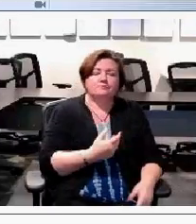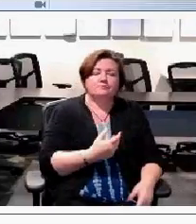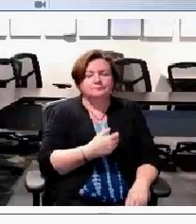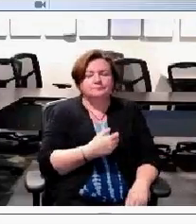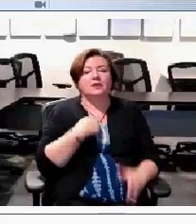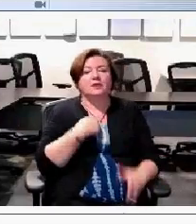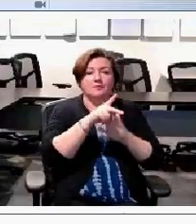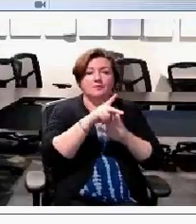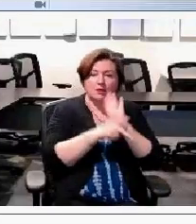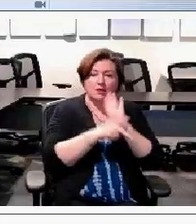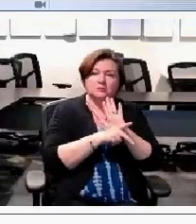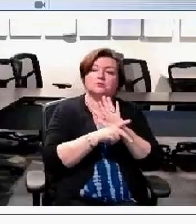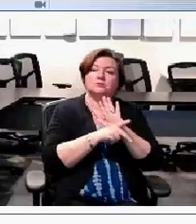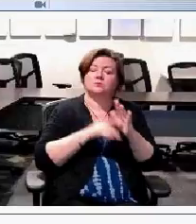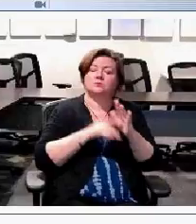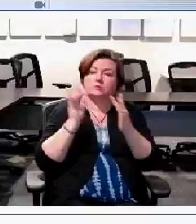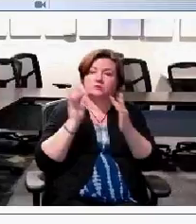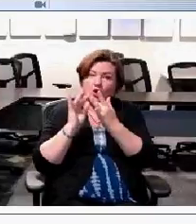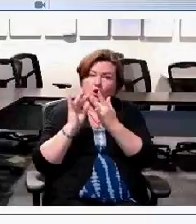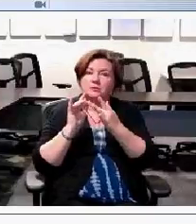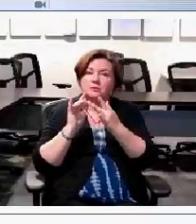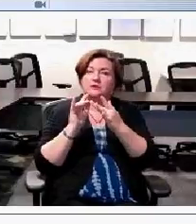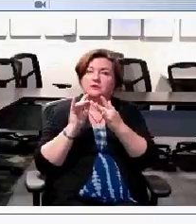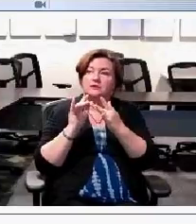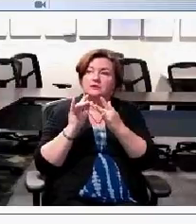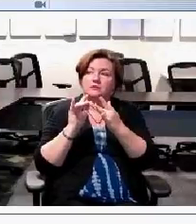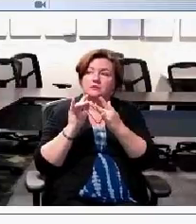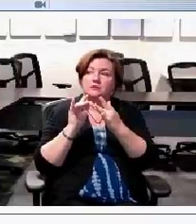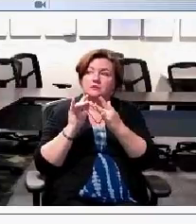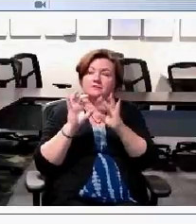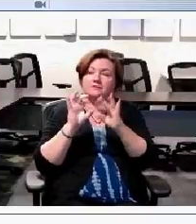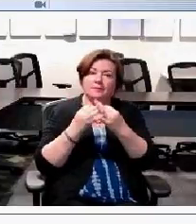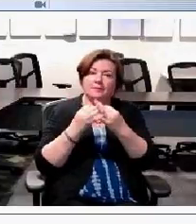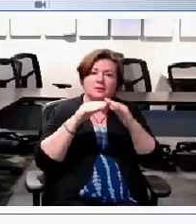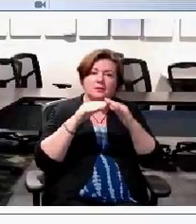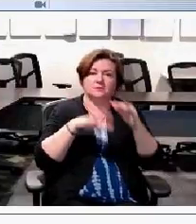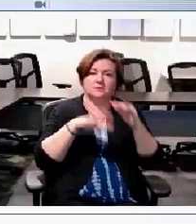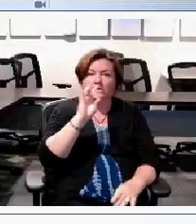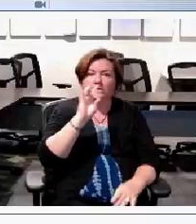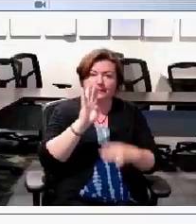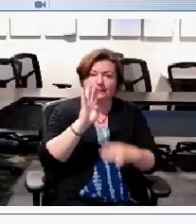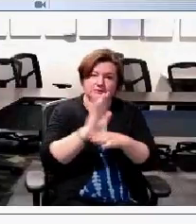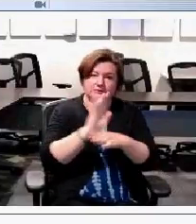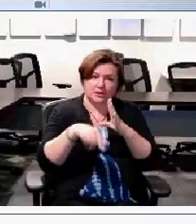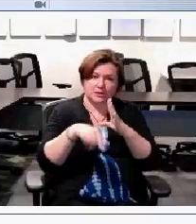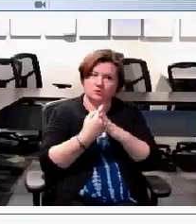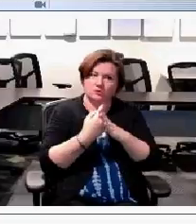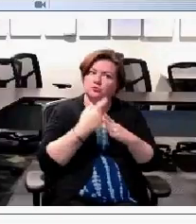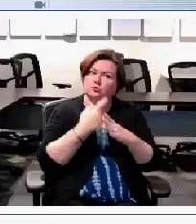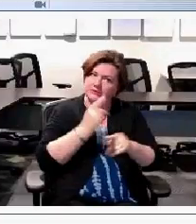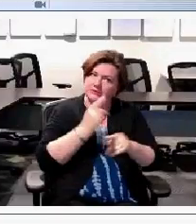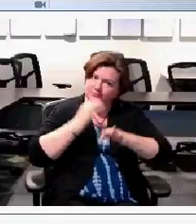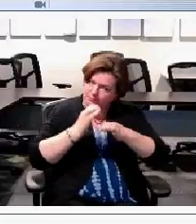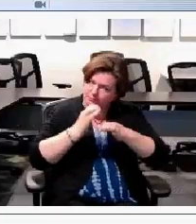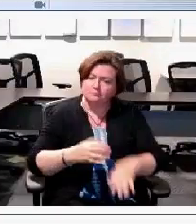will contact a family within 48 hours, and hopefully we're staying true to that. We do